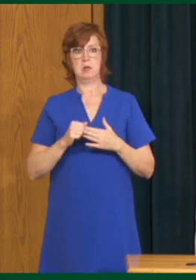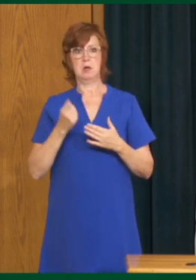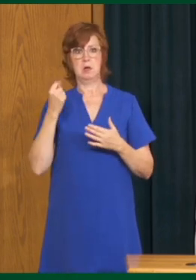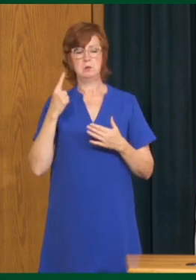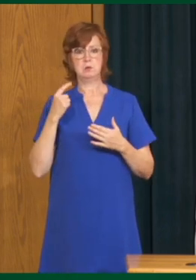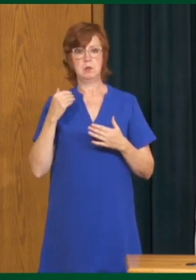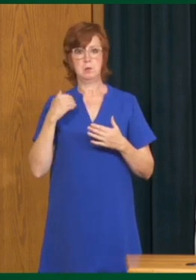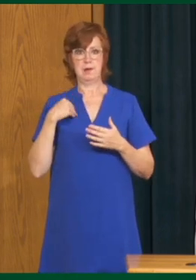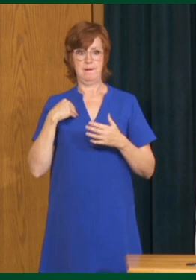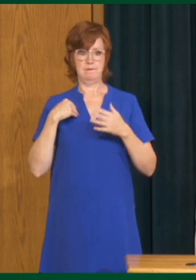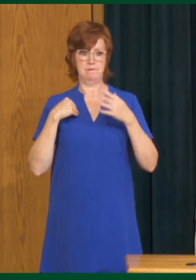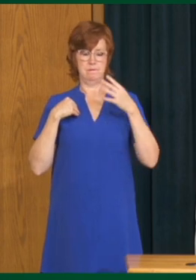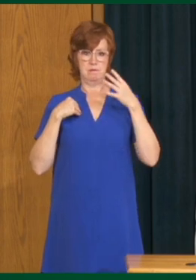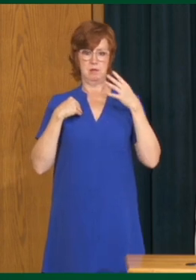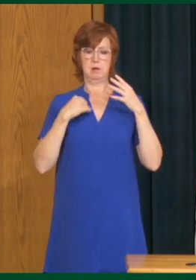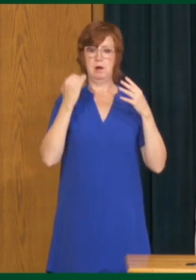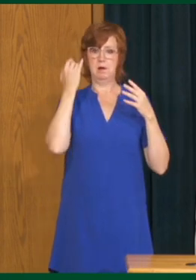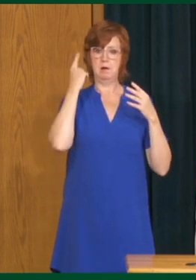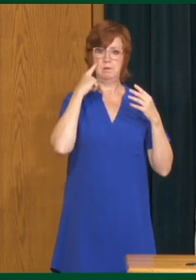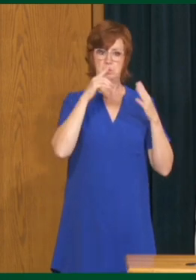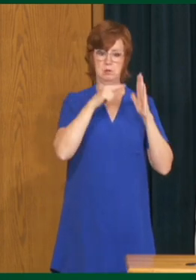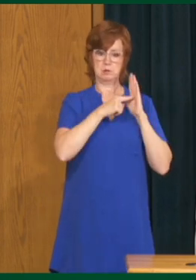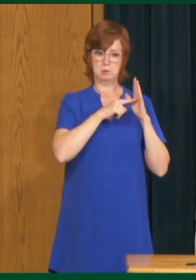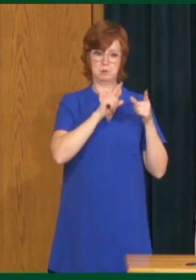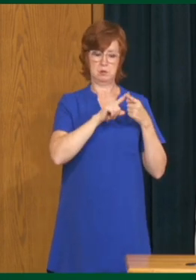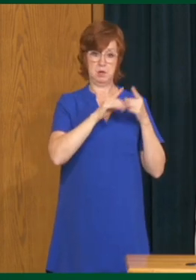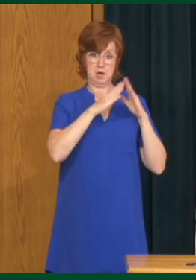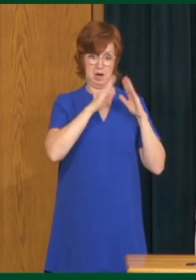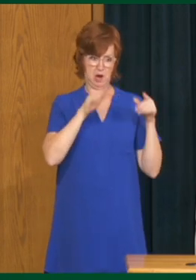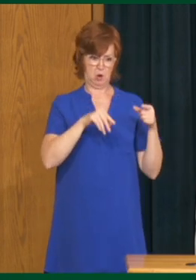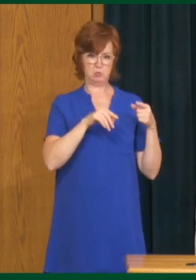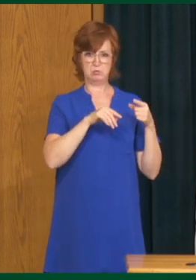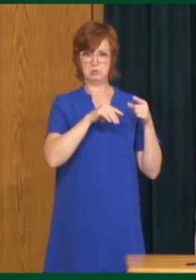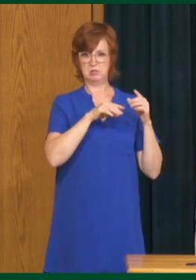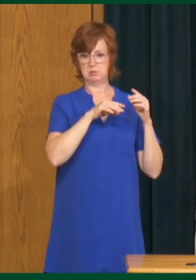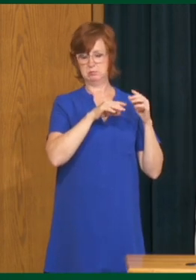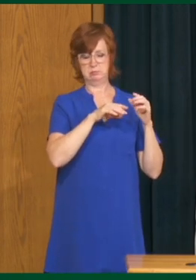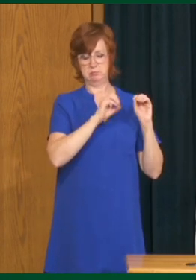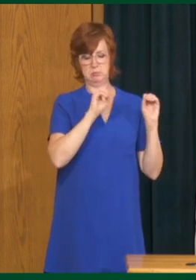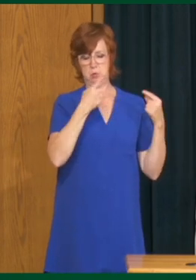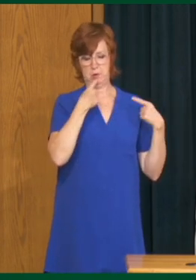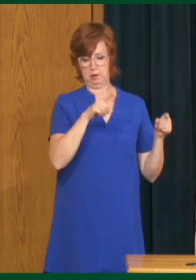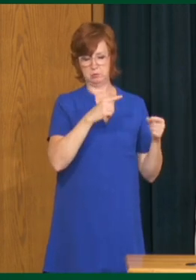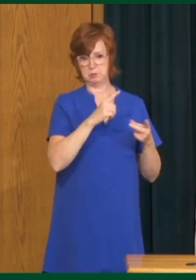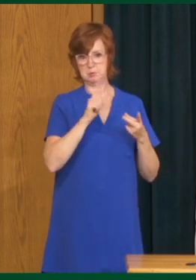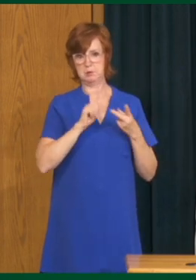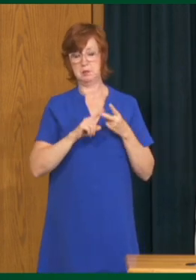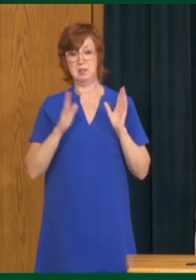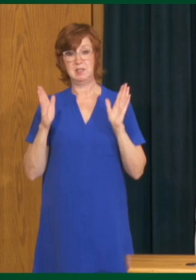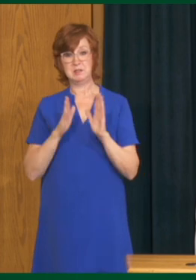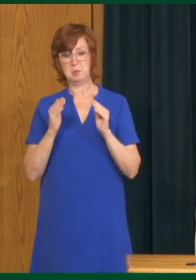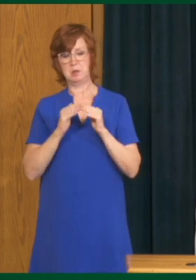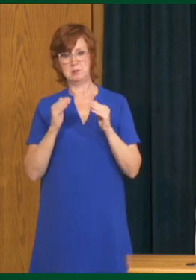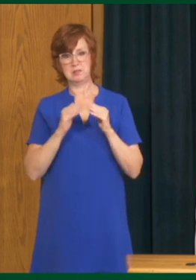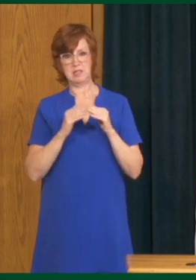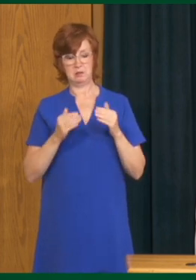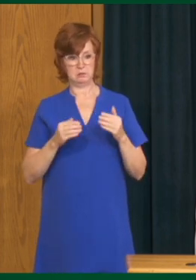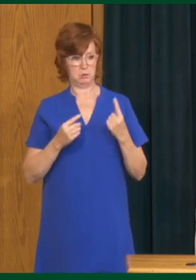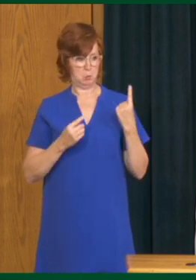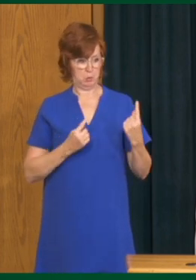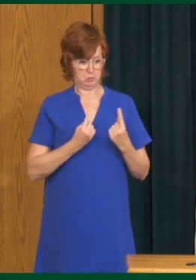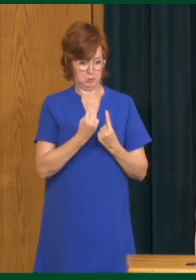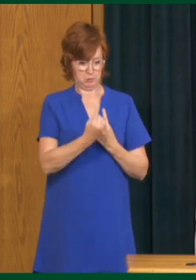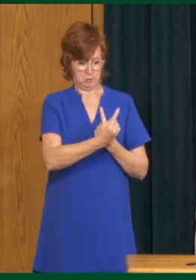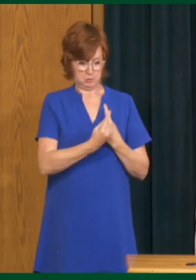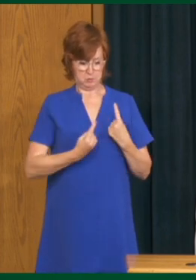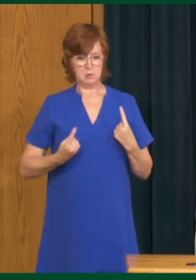are all linked together, like in a household setting, there's no reason to announce, but 4 cases in a small community not linked to one another